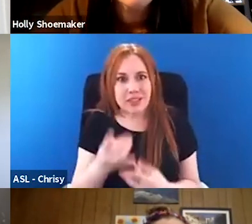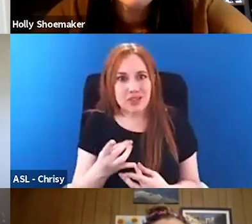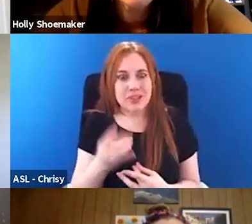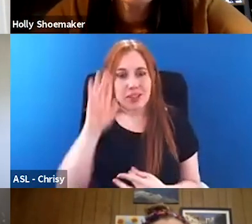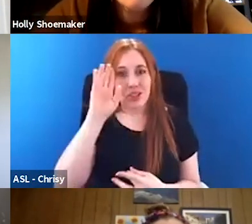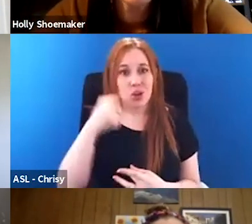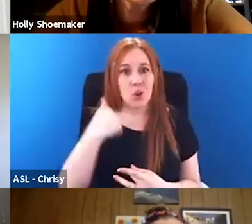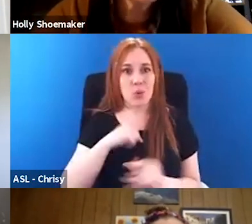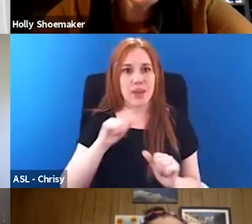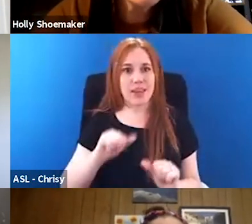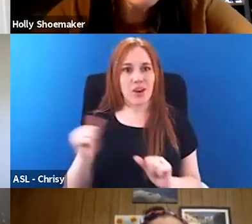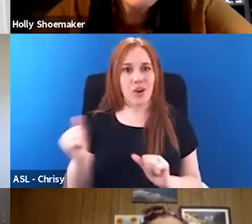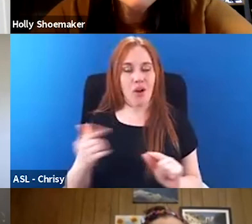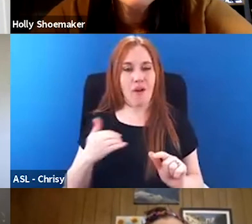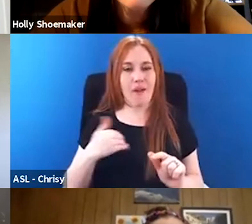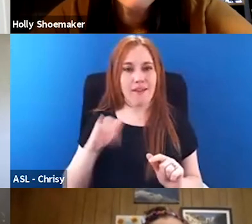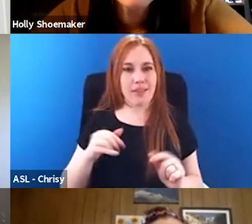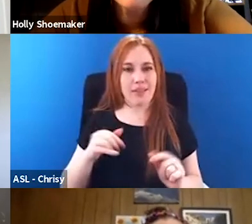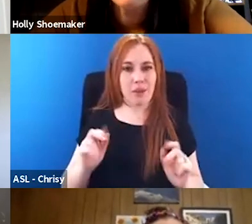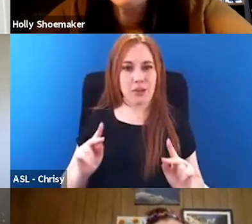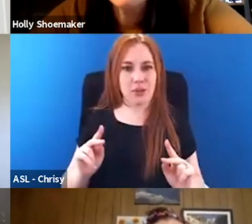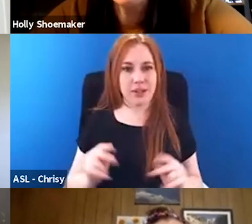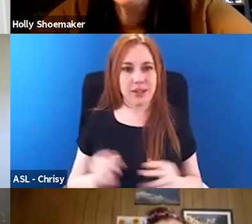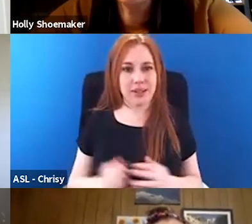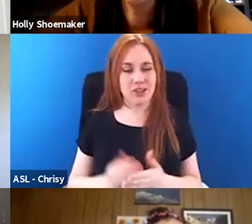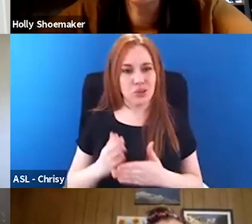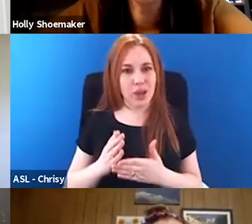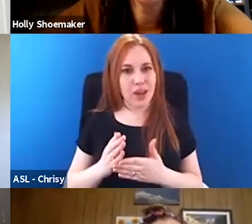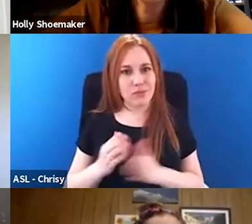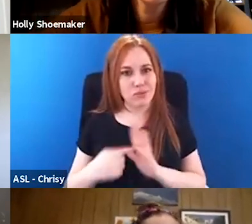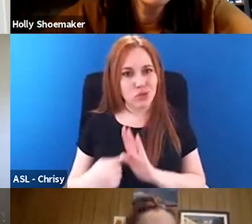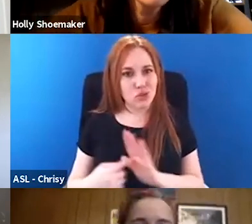all have that opportunity to kind of share what we do.